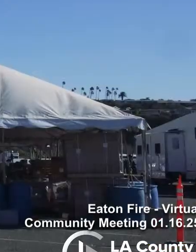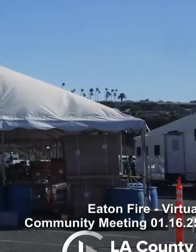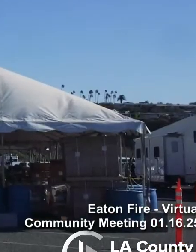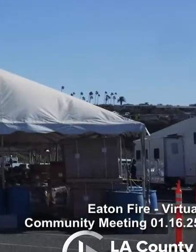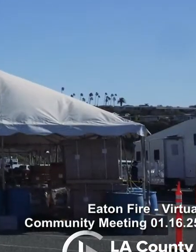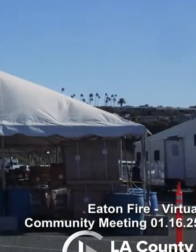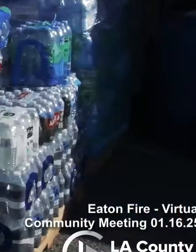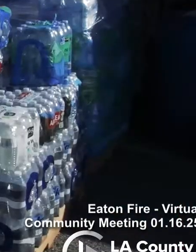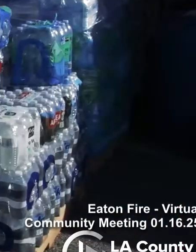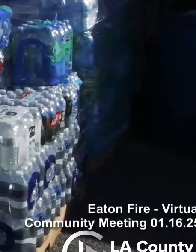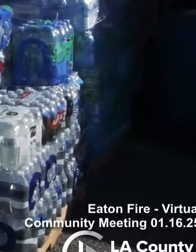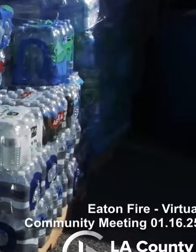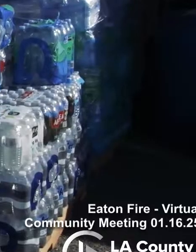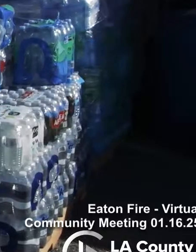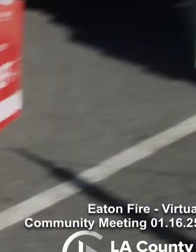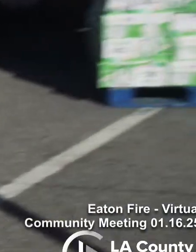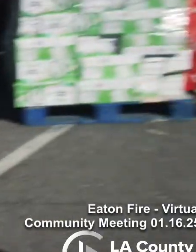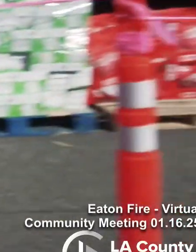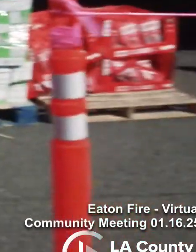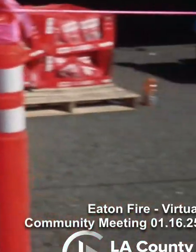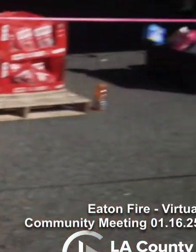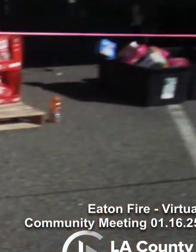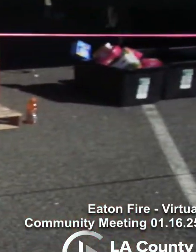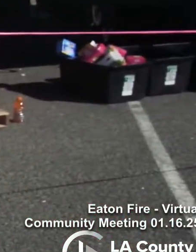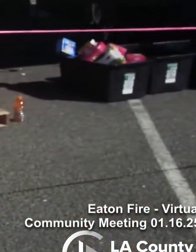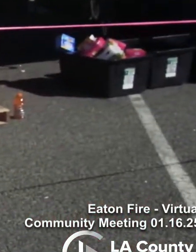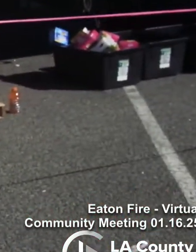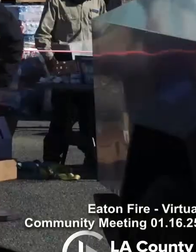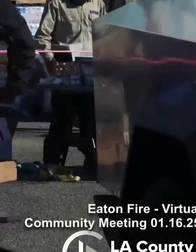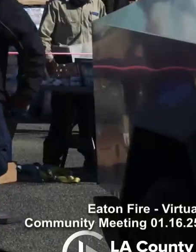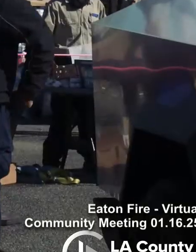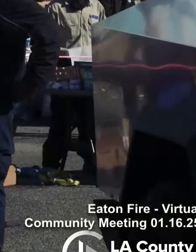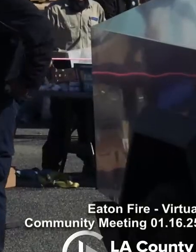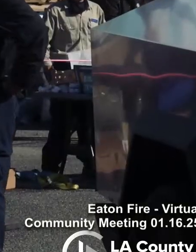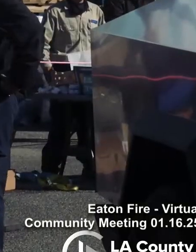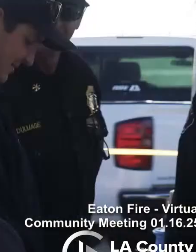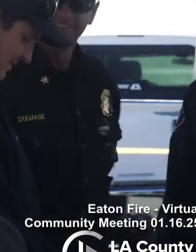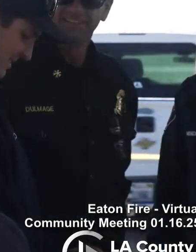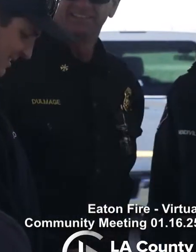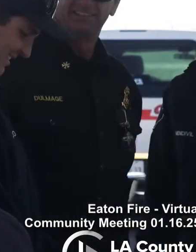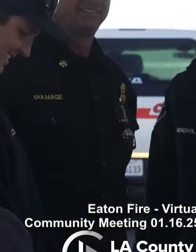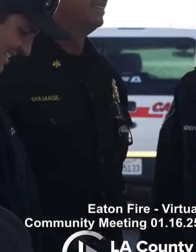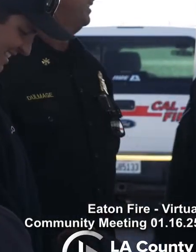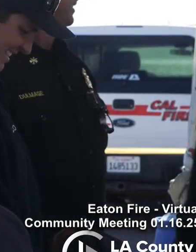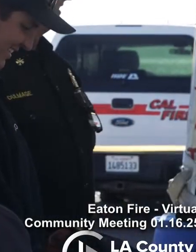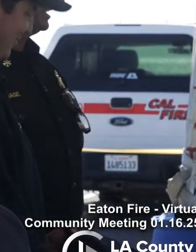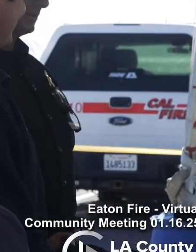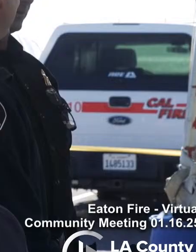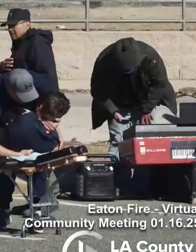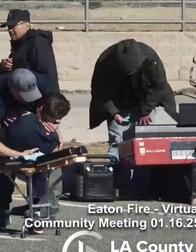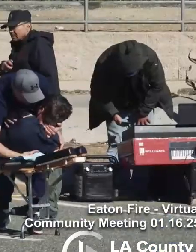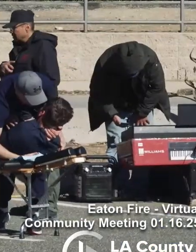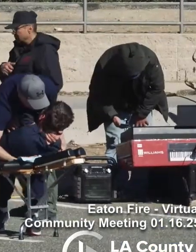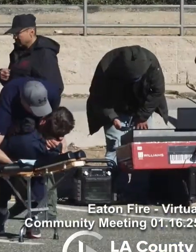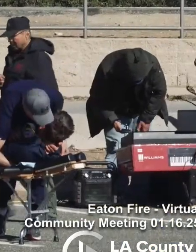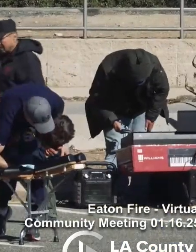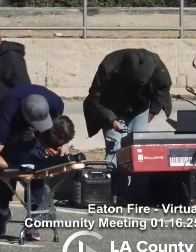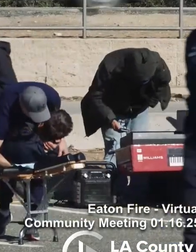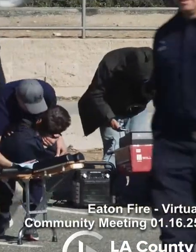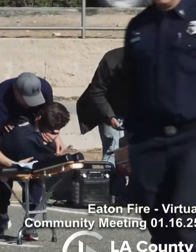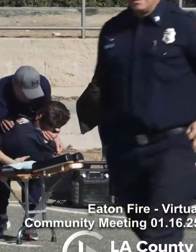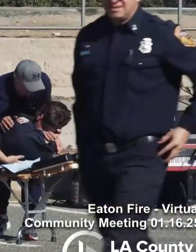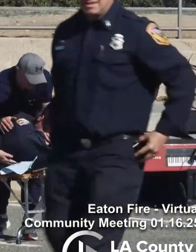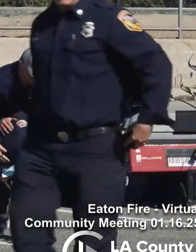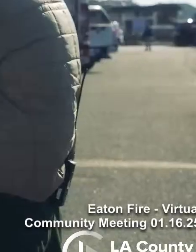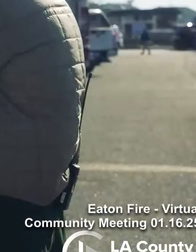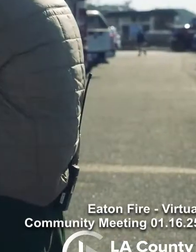or broken, or if you run out of something. Again, tons of food, people are making sure we're very well fed. Now, firefighters can't fight this alone. We have a ton of support from